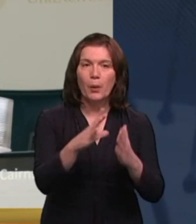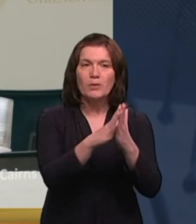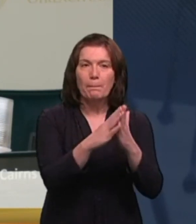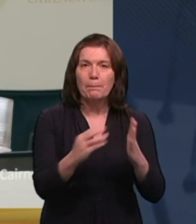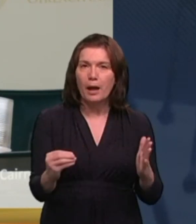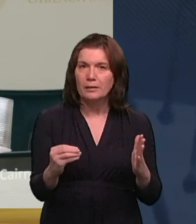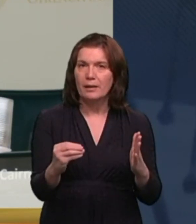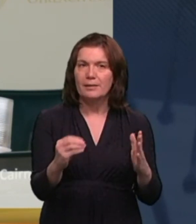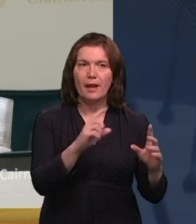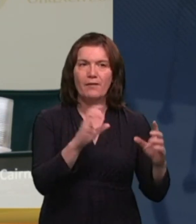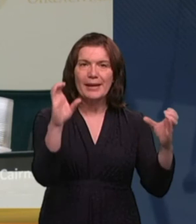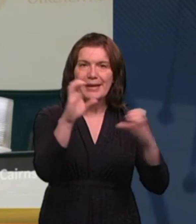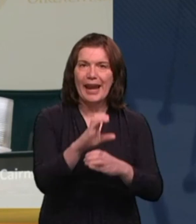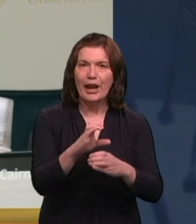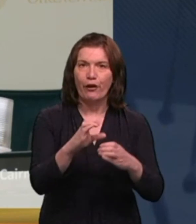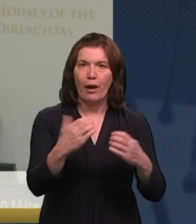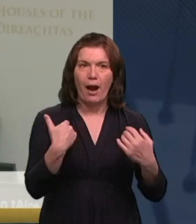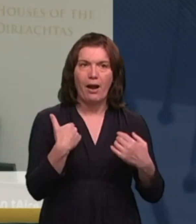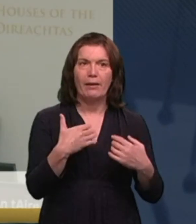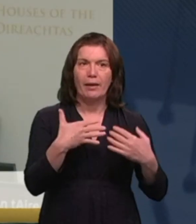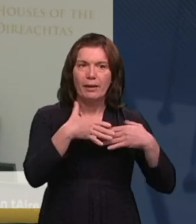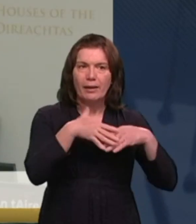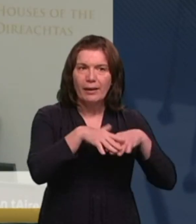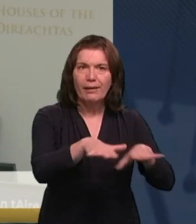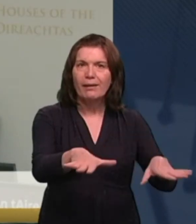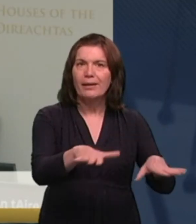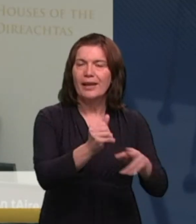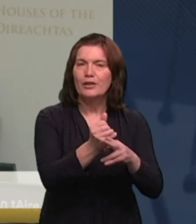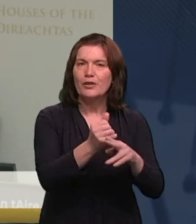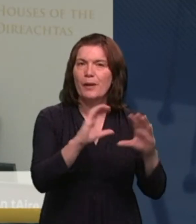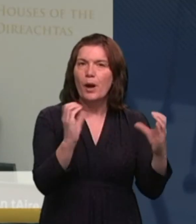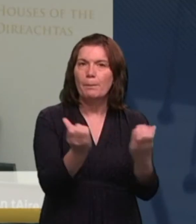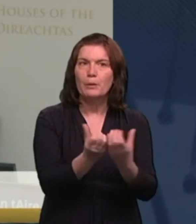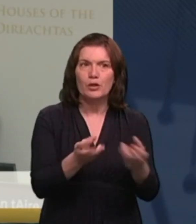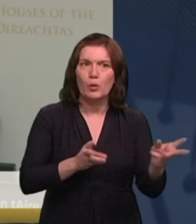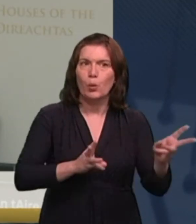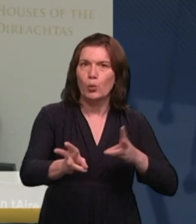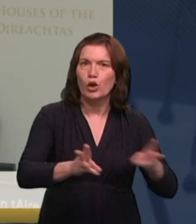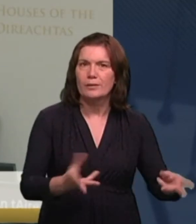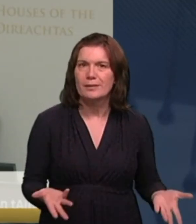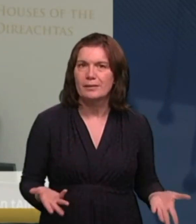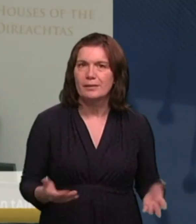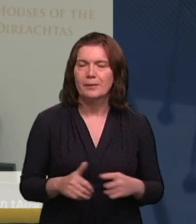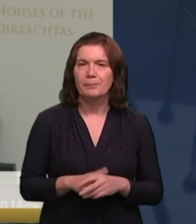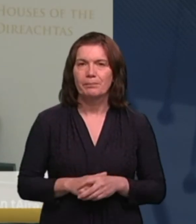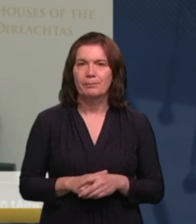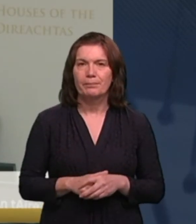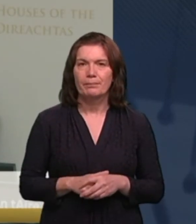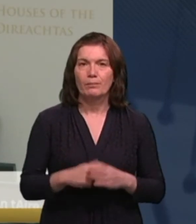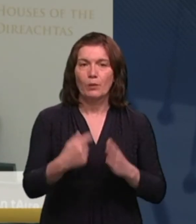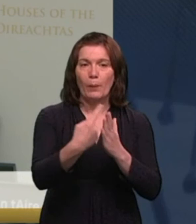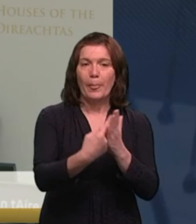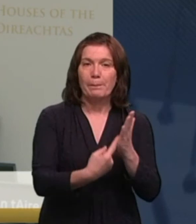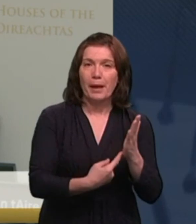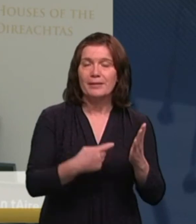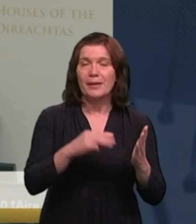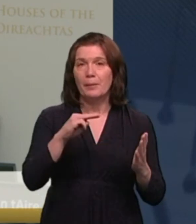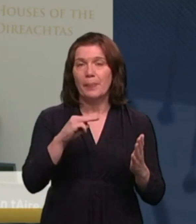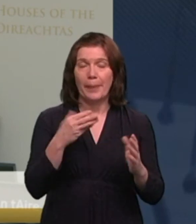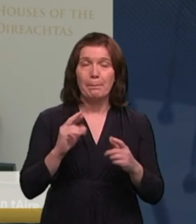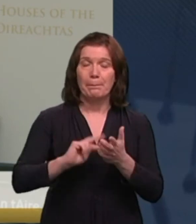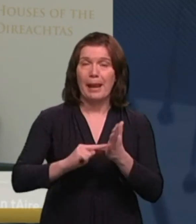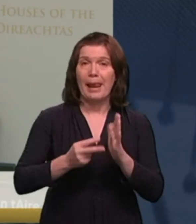being integrated into the communities? I think absolutely they need to be, and that's what the policy speaks to. However, we